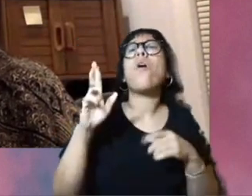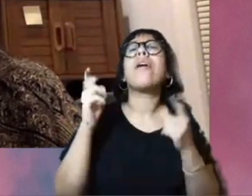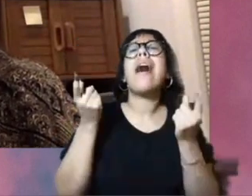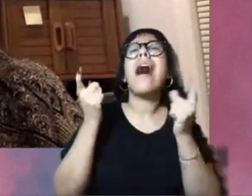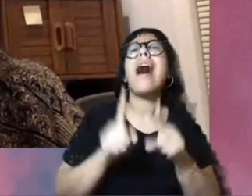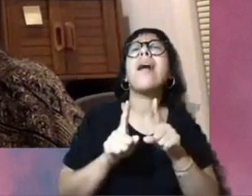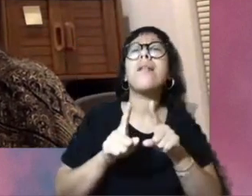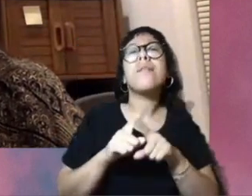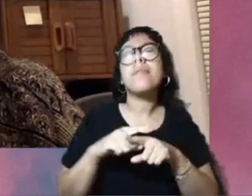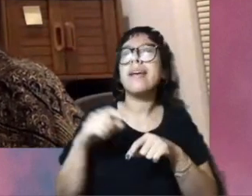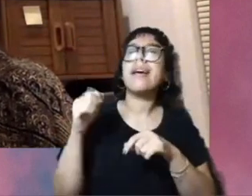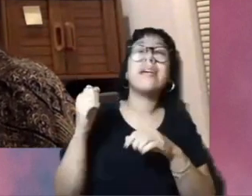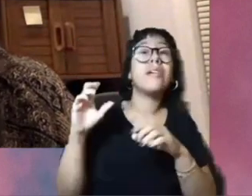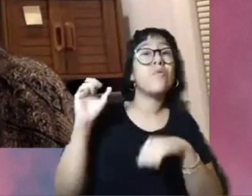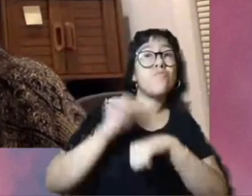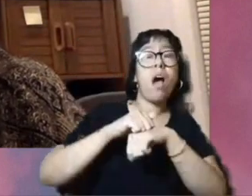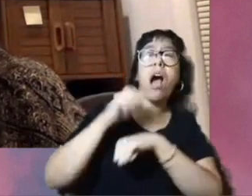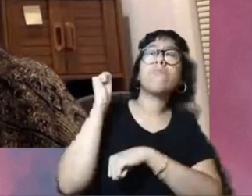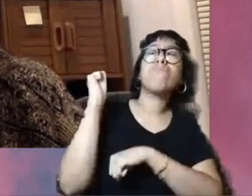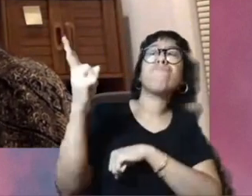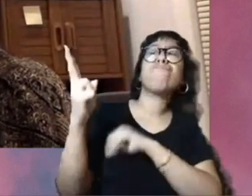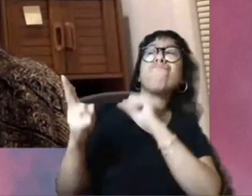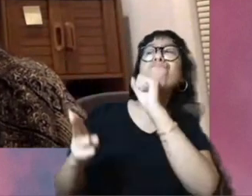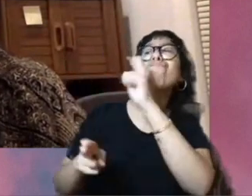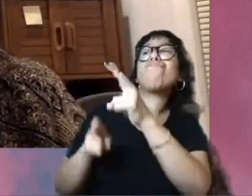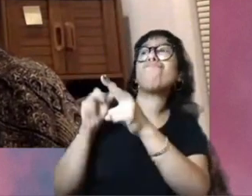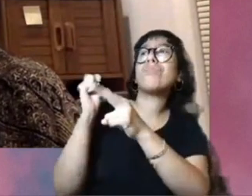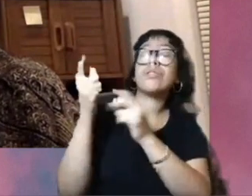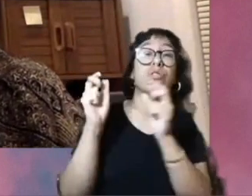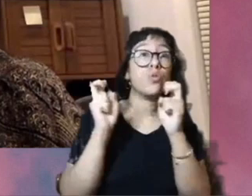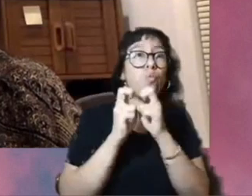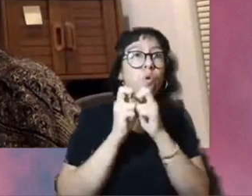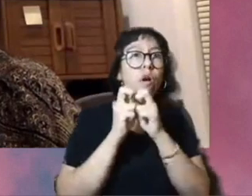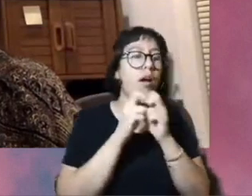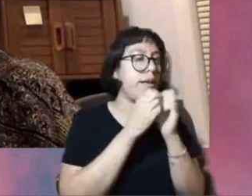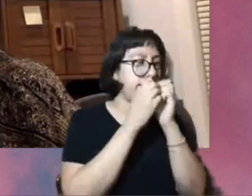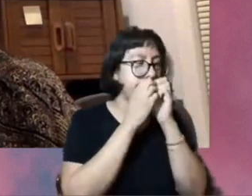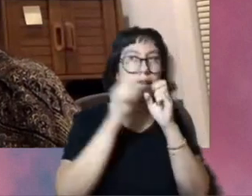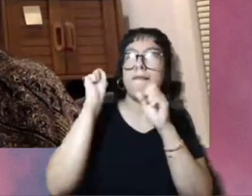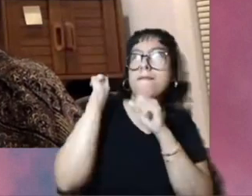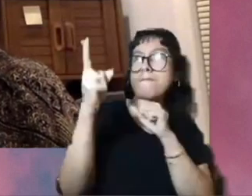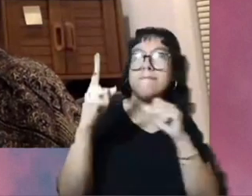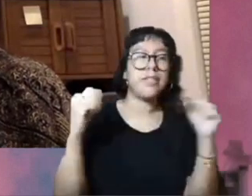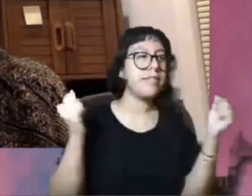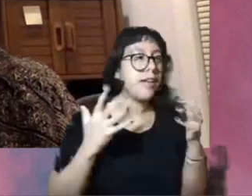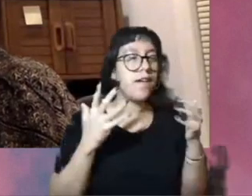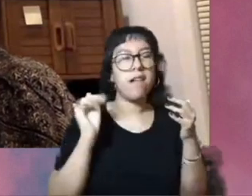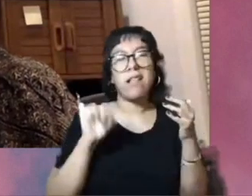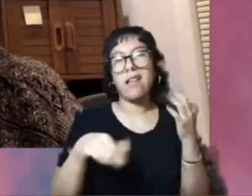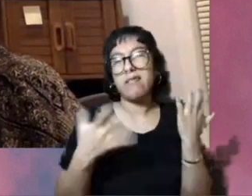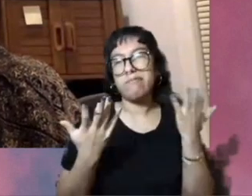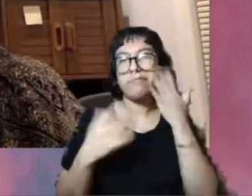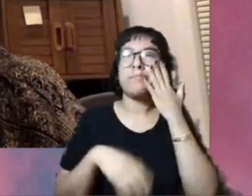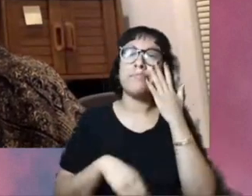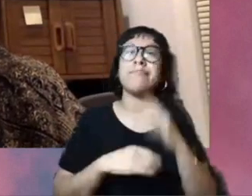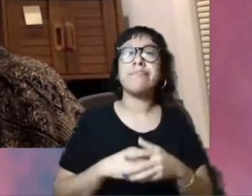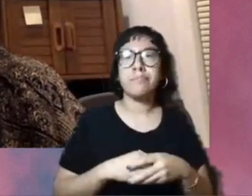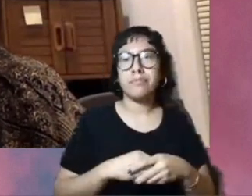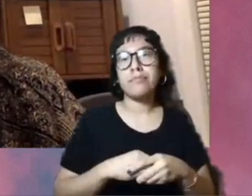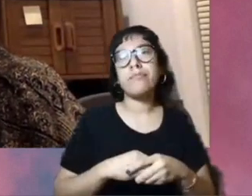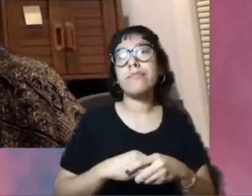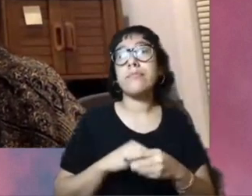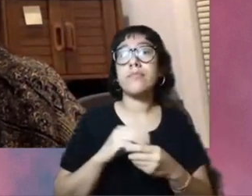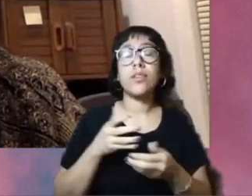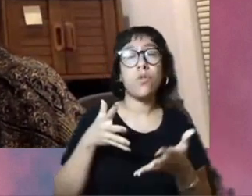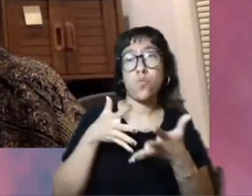rocks into her neighbor's backyard to scare the squirrel teething on telephone wires. They reason her roots are